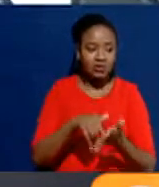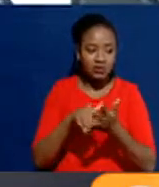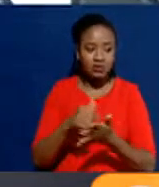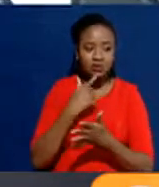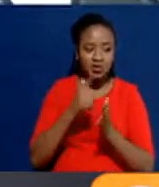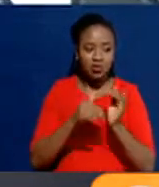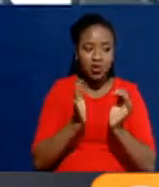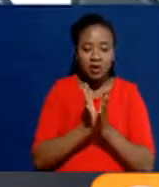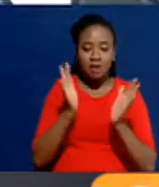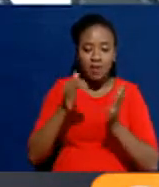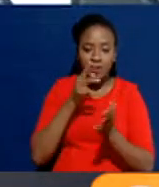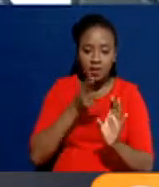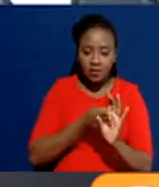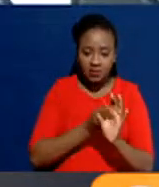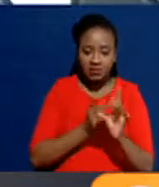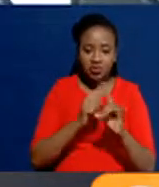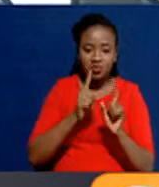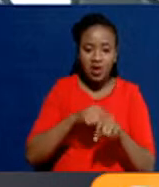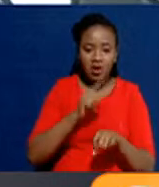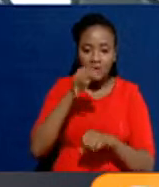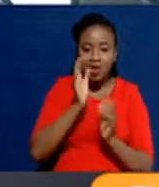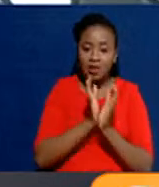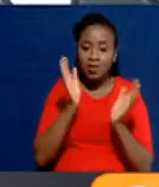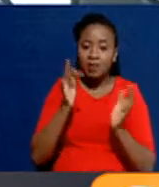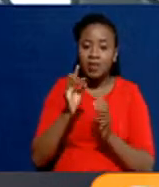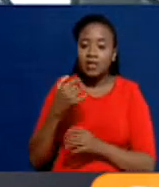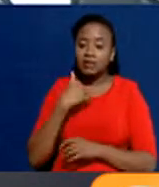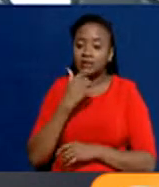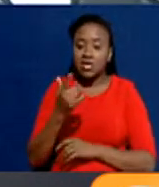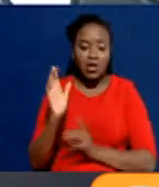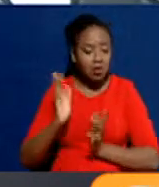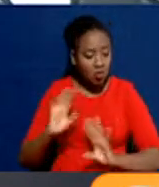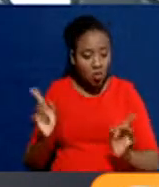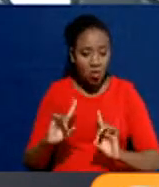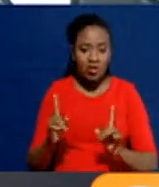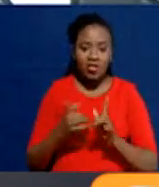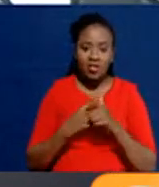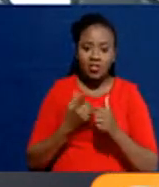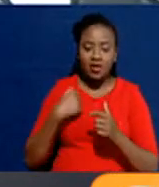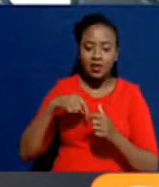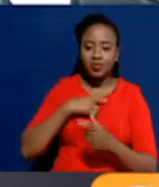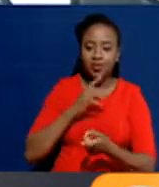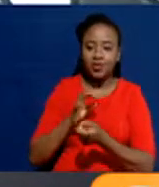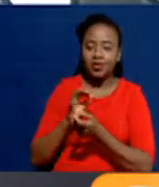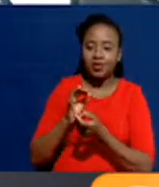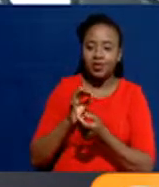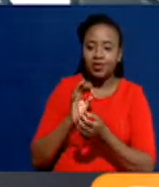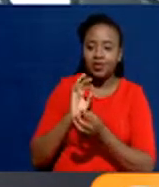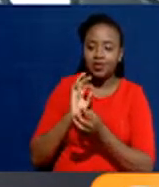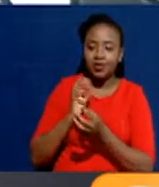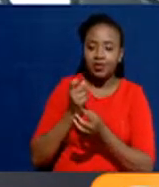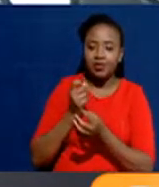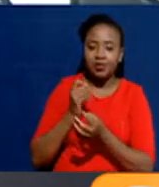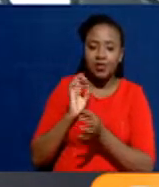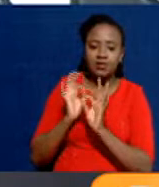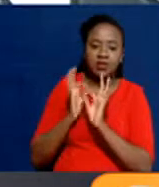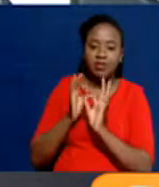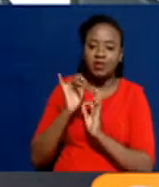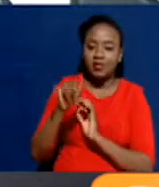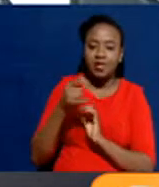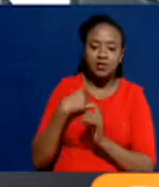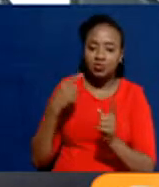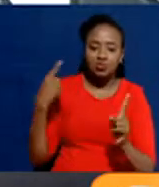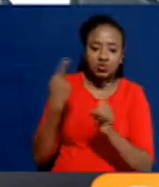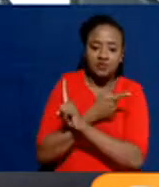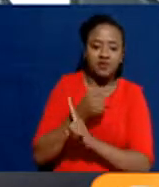and then when the public does speak, what happens is you interpret it into your own understanding, or in fact then say,